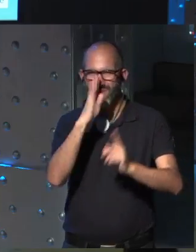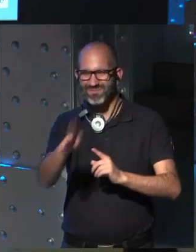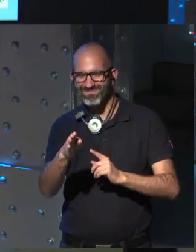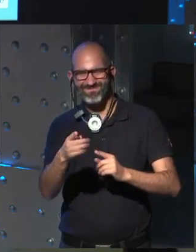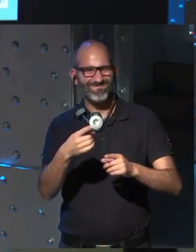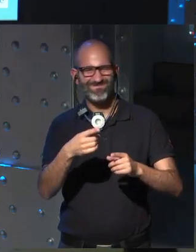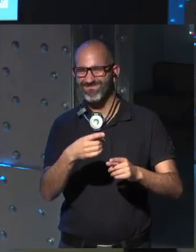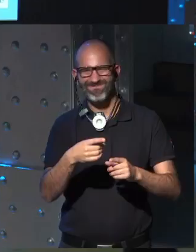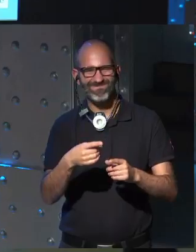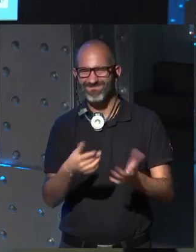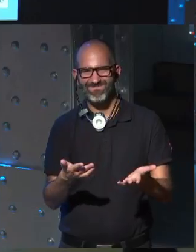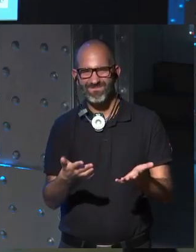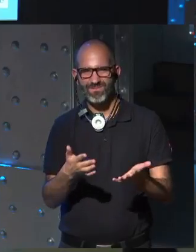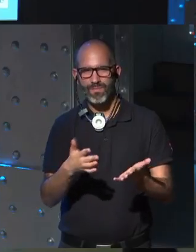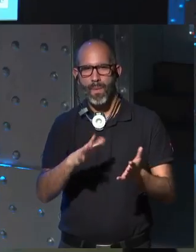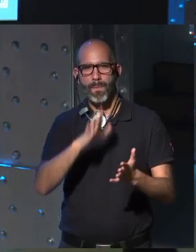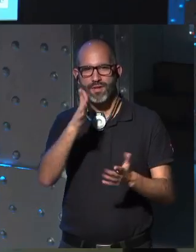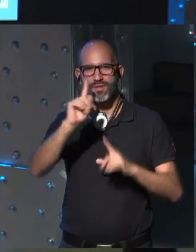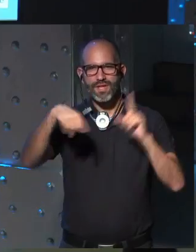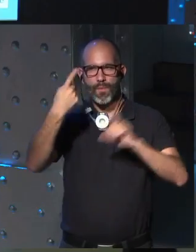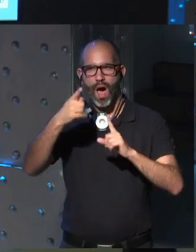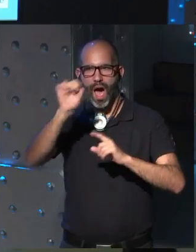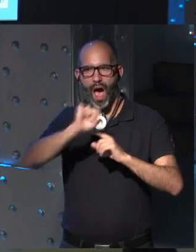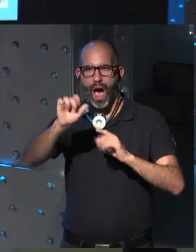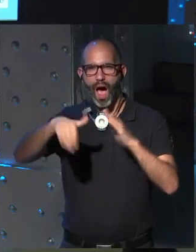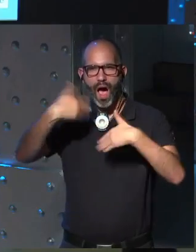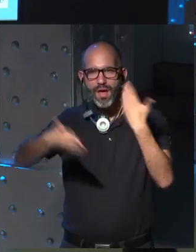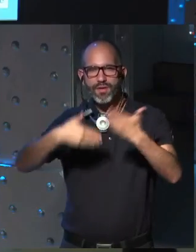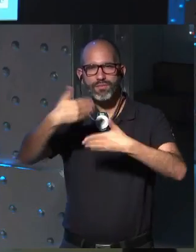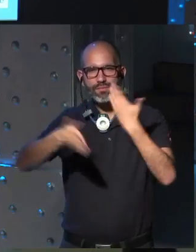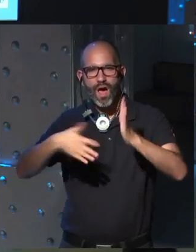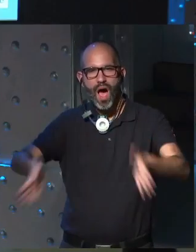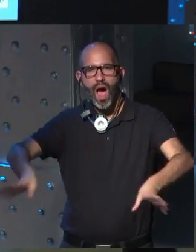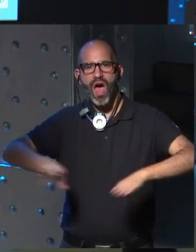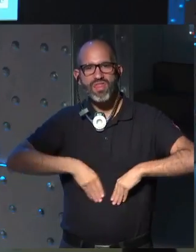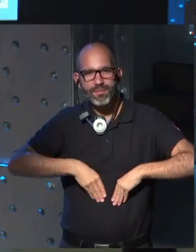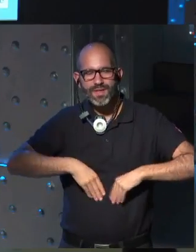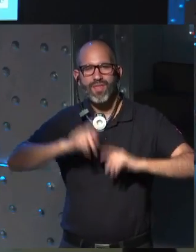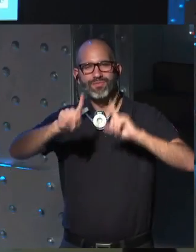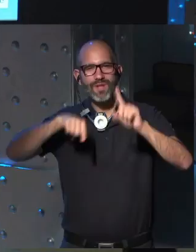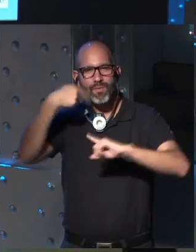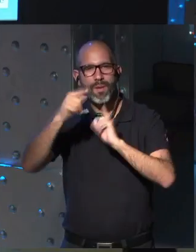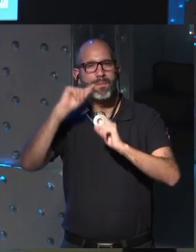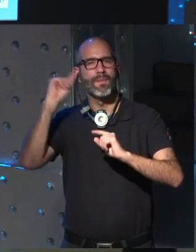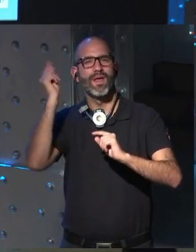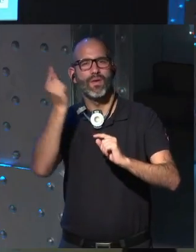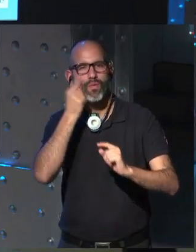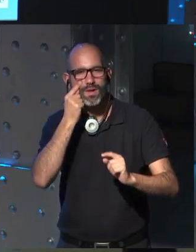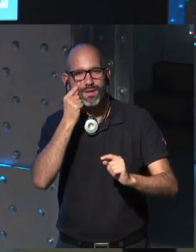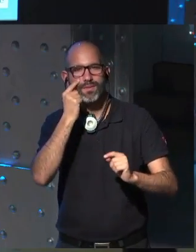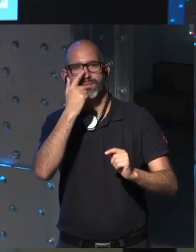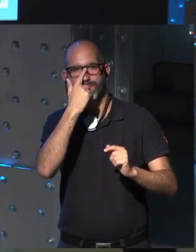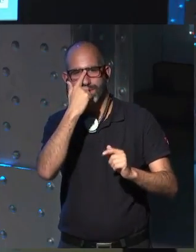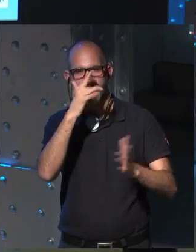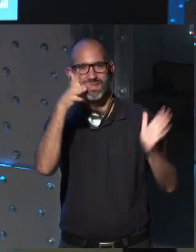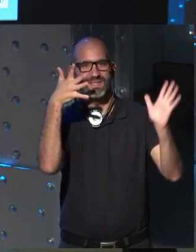that, fully accepted that, I realized that recordings were, they're supposed to be this introduction to the artist, but they can also